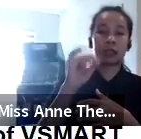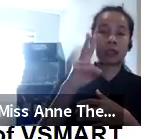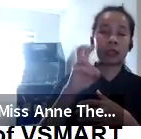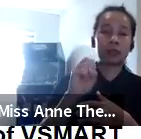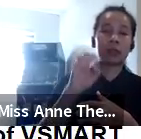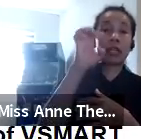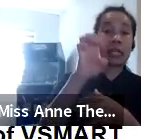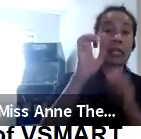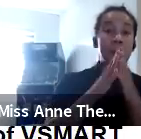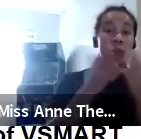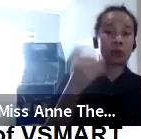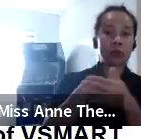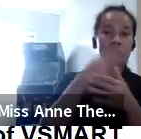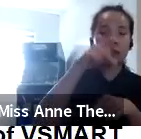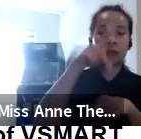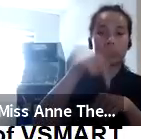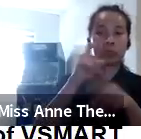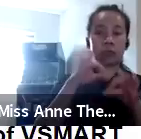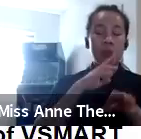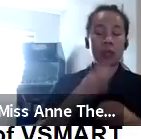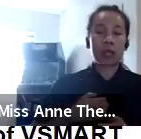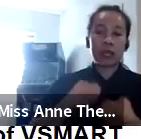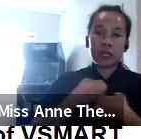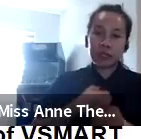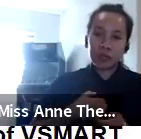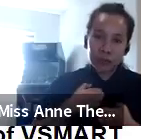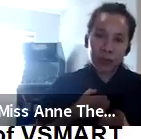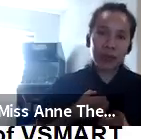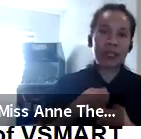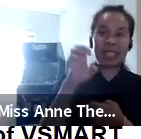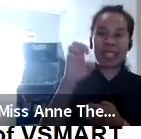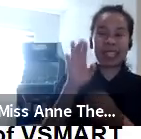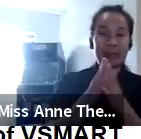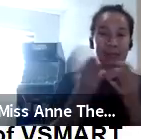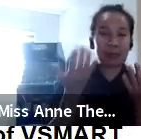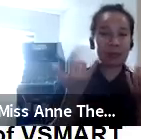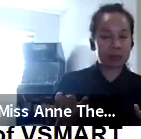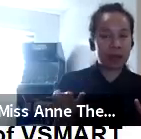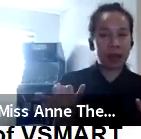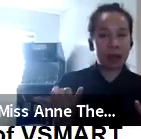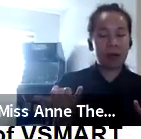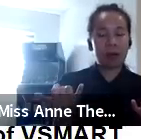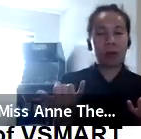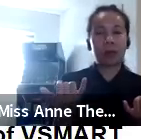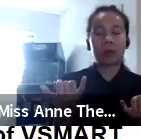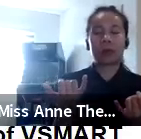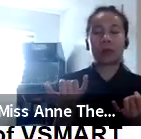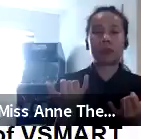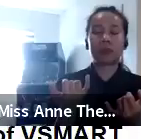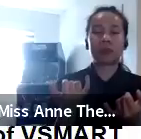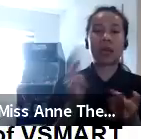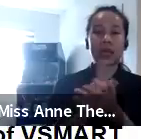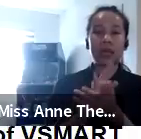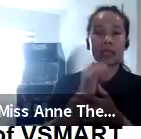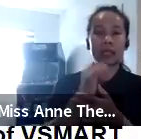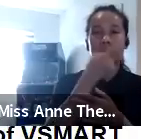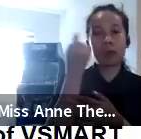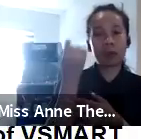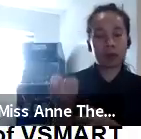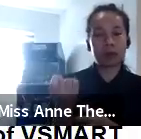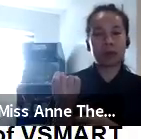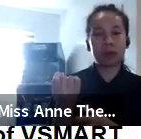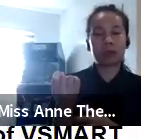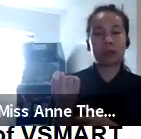So if you are enjoying the use of e-textbooks now, whether be it interactive or not, that is because